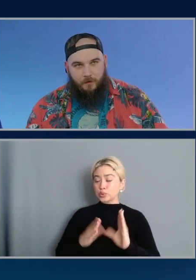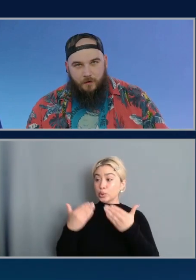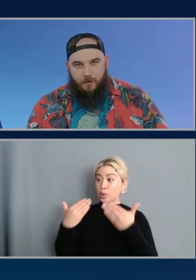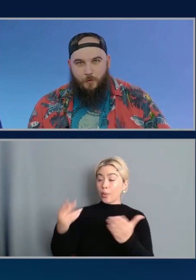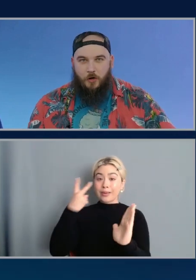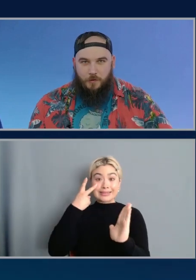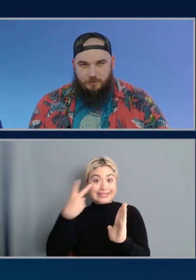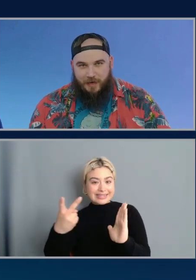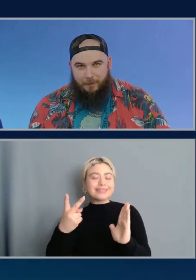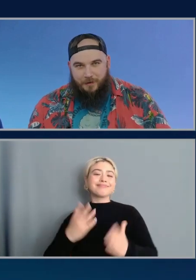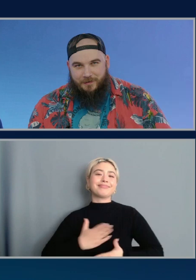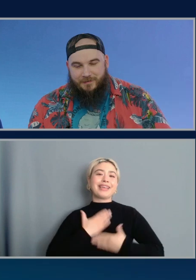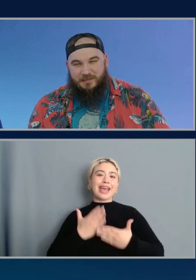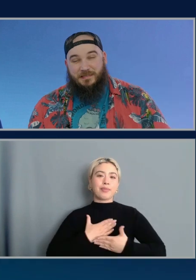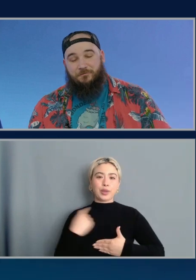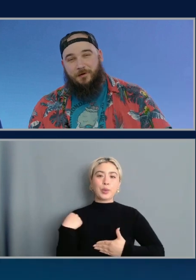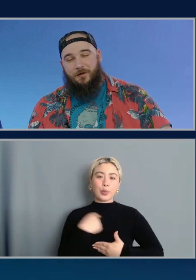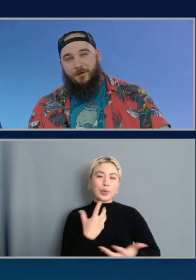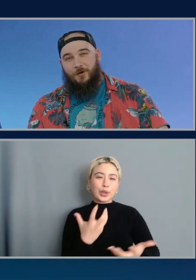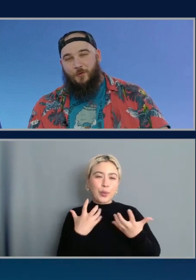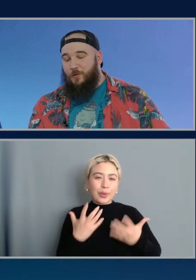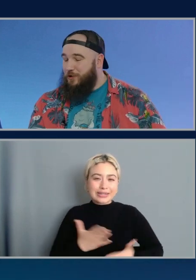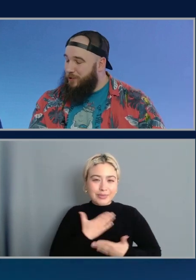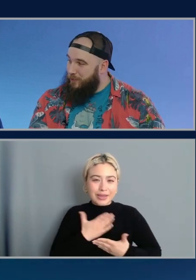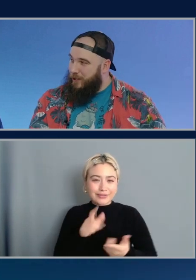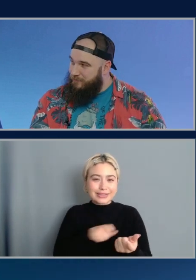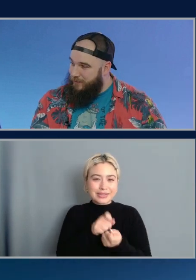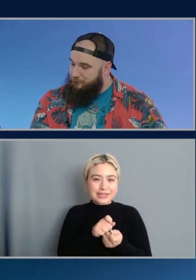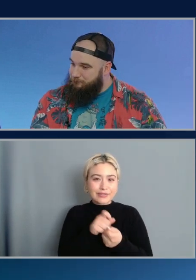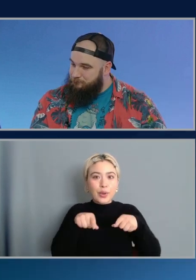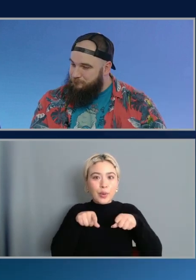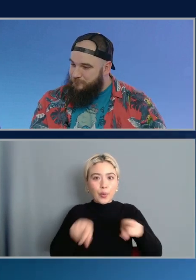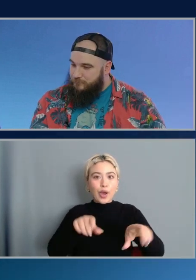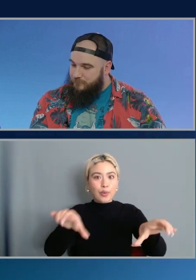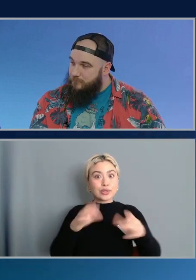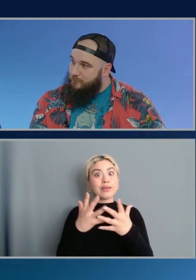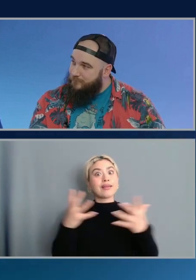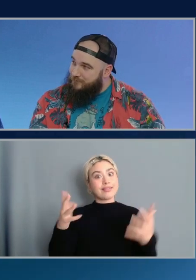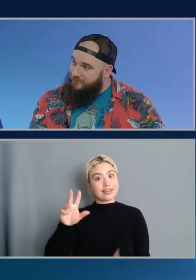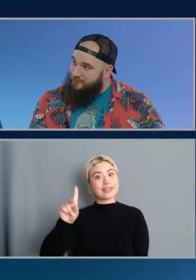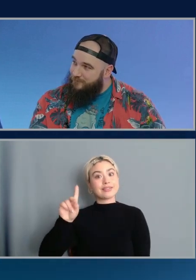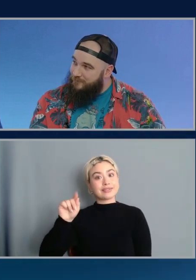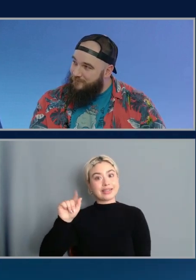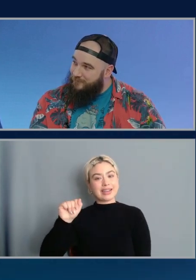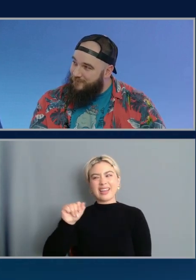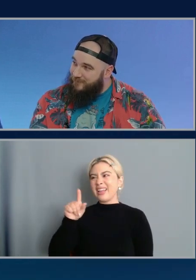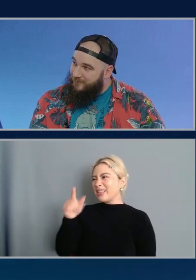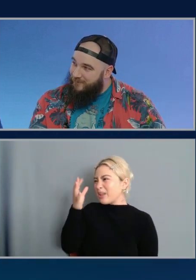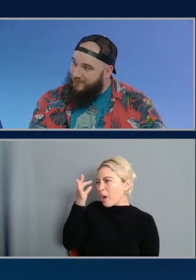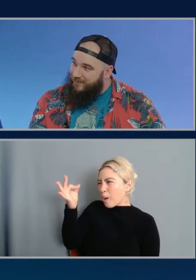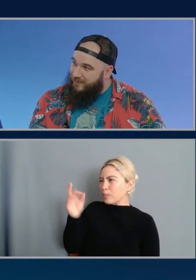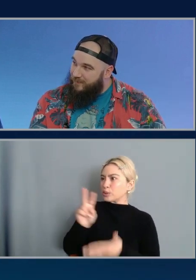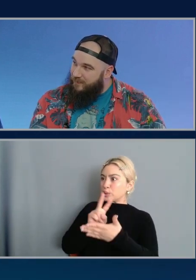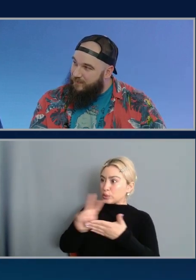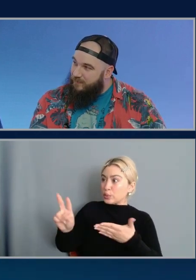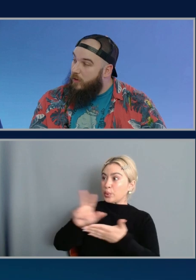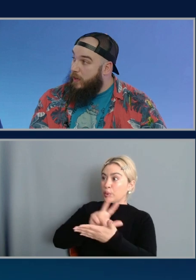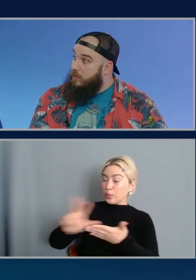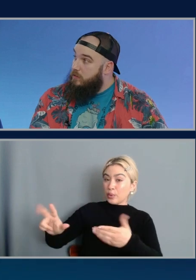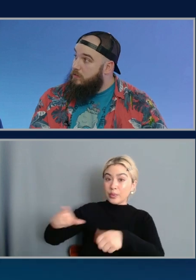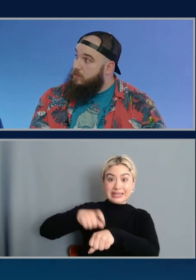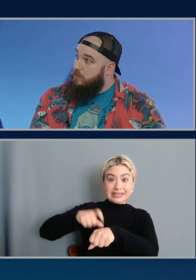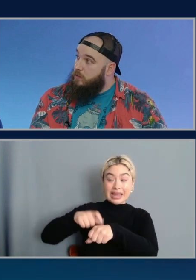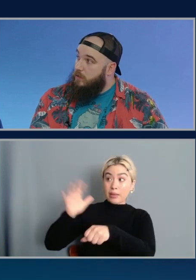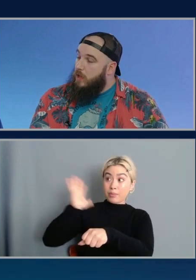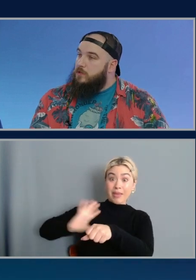happy. We all want to be happy, specifically when we're dealing with a lot of data. This was almost 2-3 weeks' time, traditionally, if you have